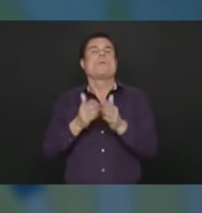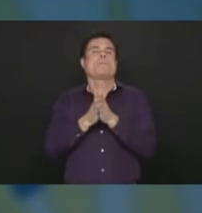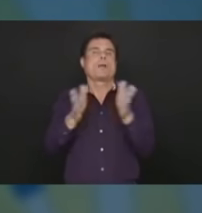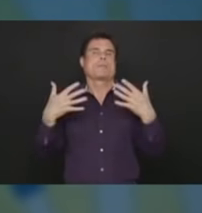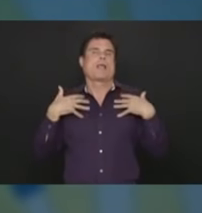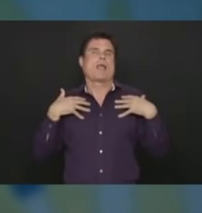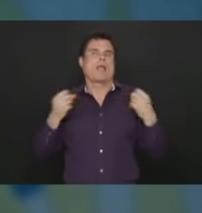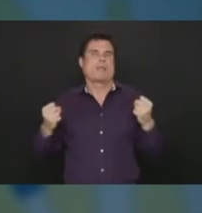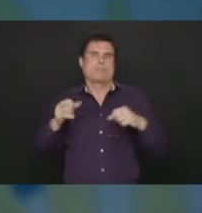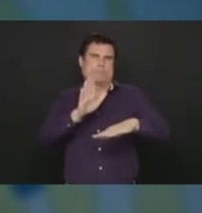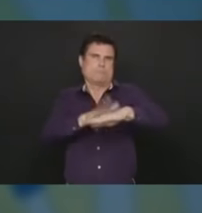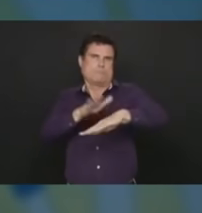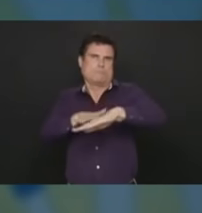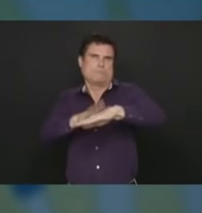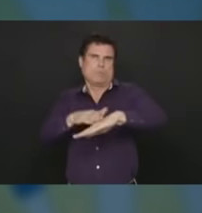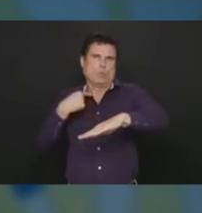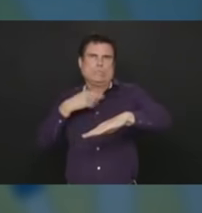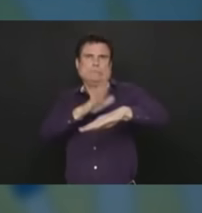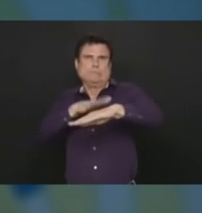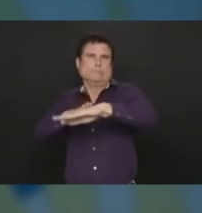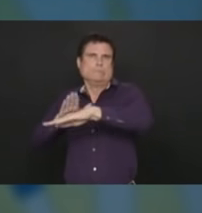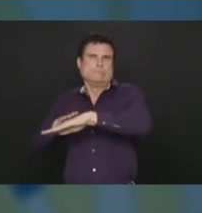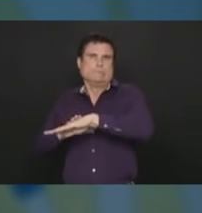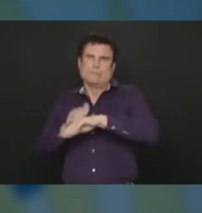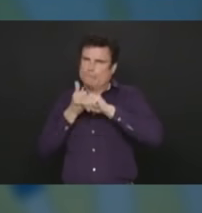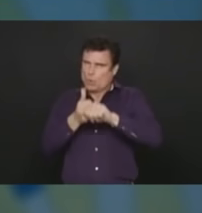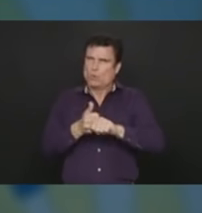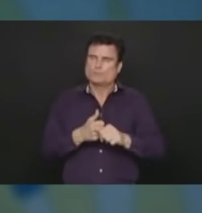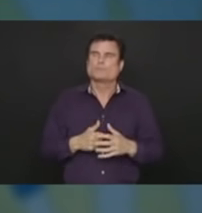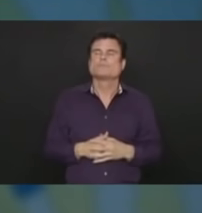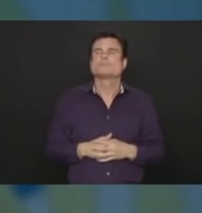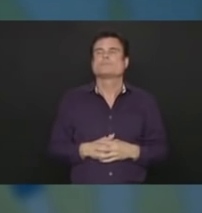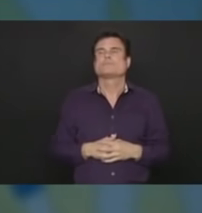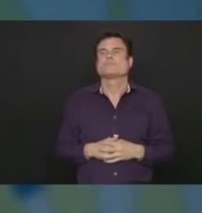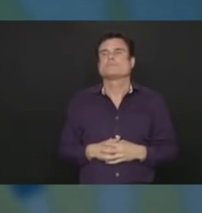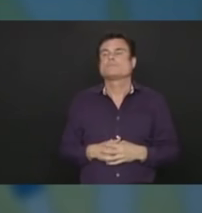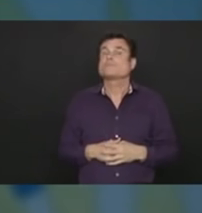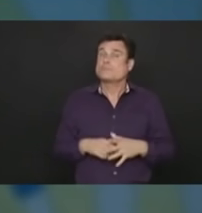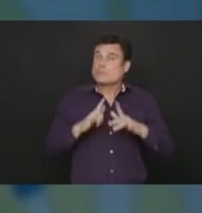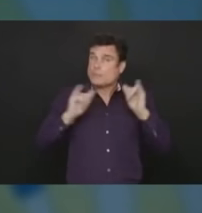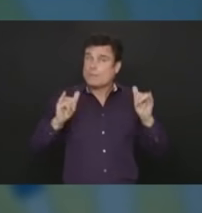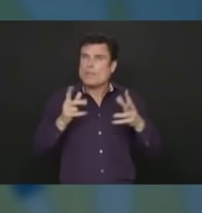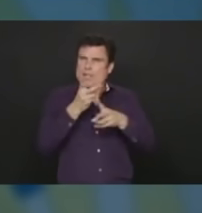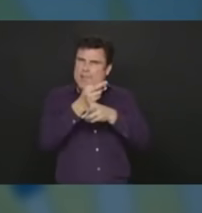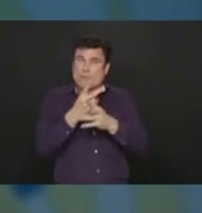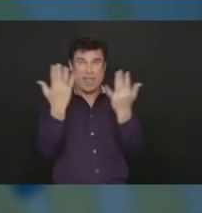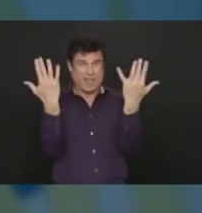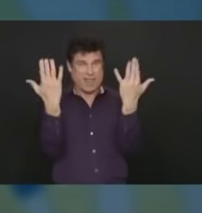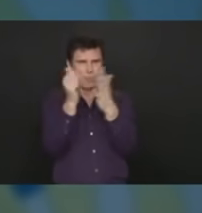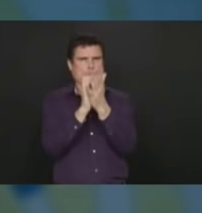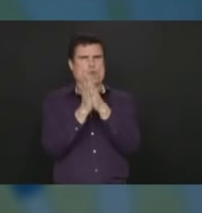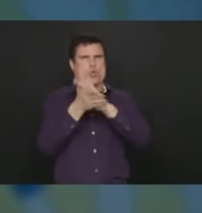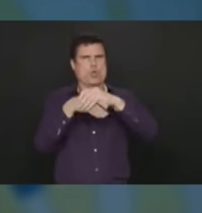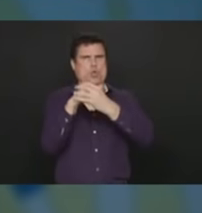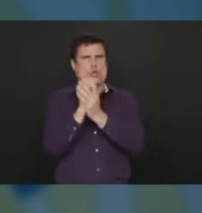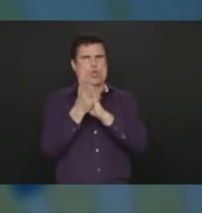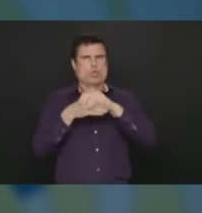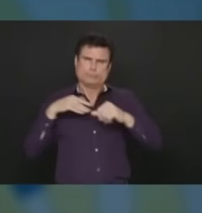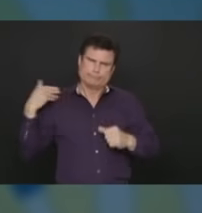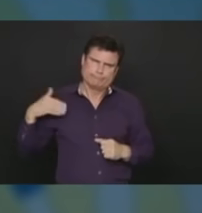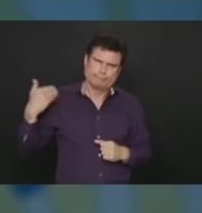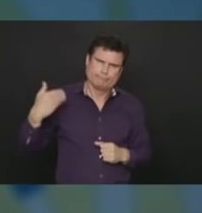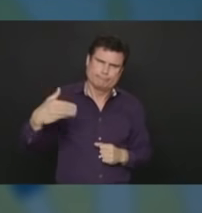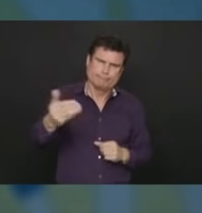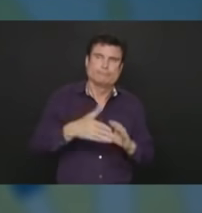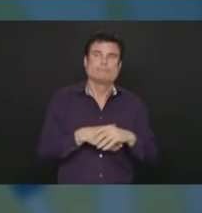surfaces, those are all things that are needed and need to stay the same. Staying at home and away from others if you're feeling ill,